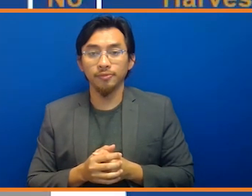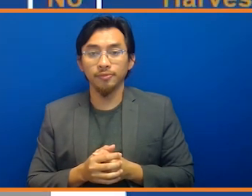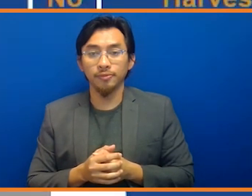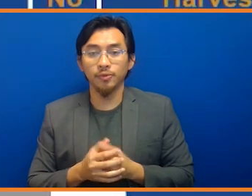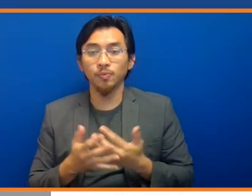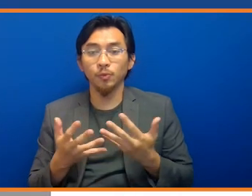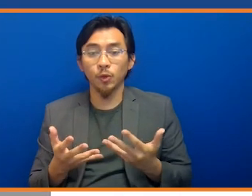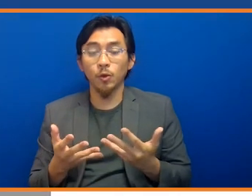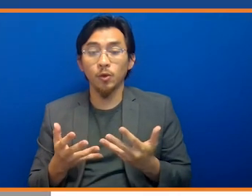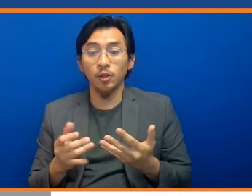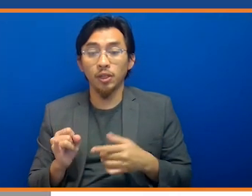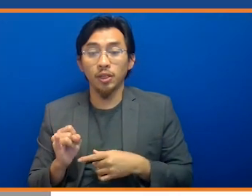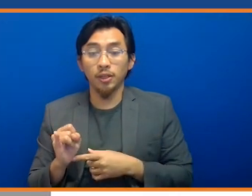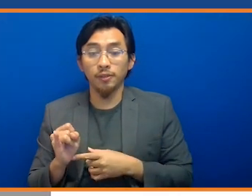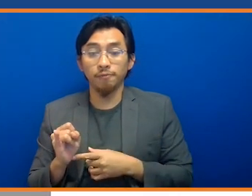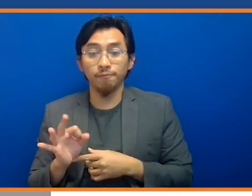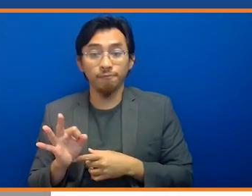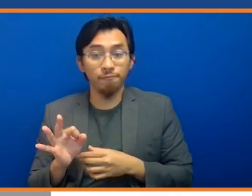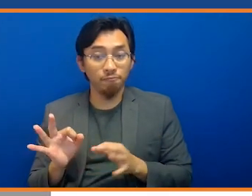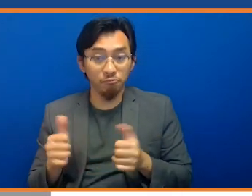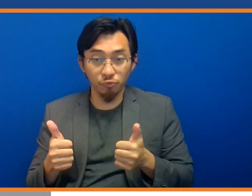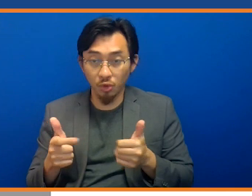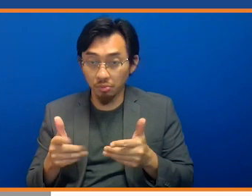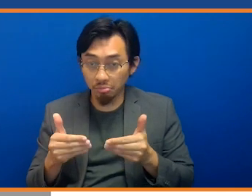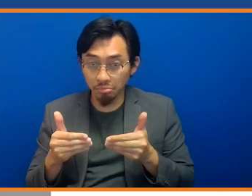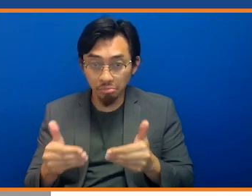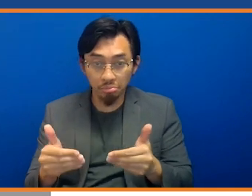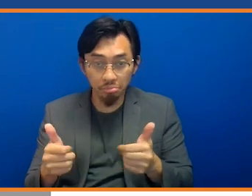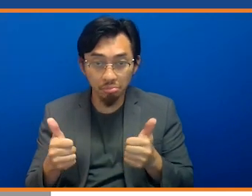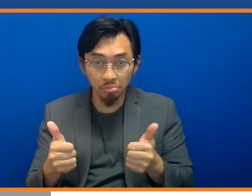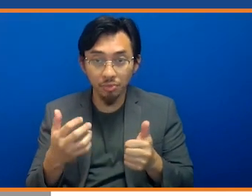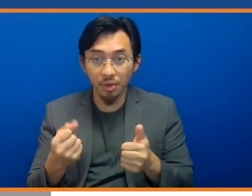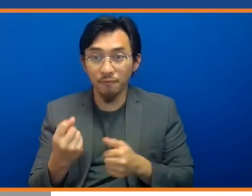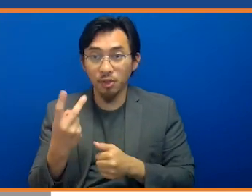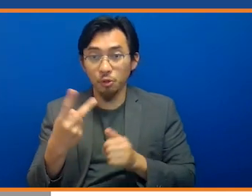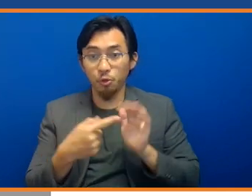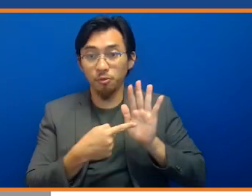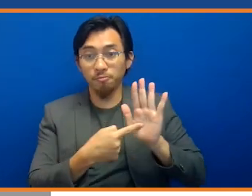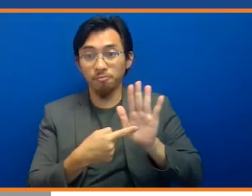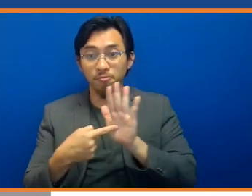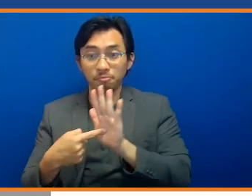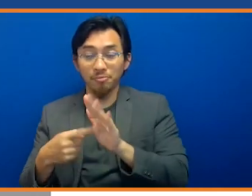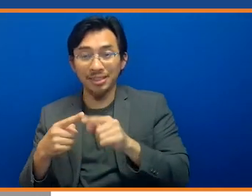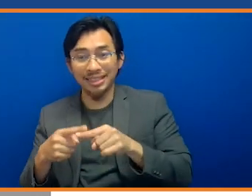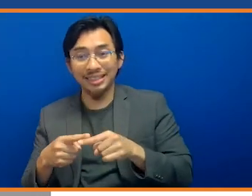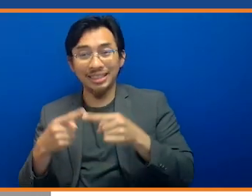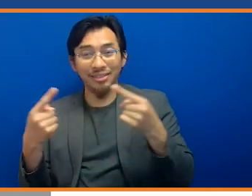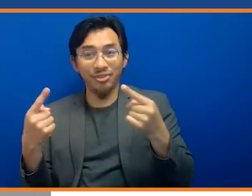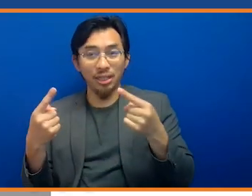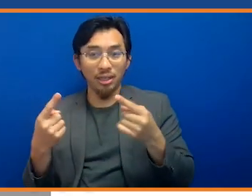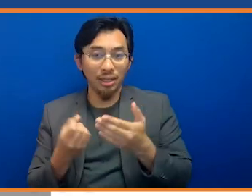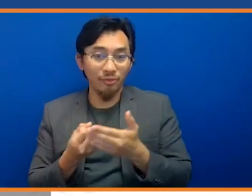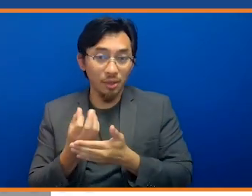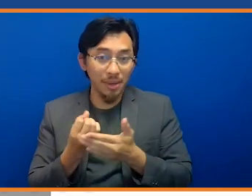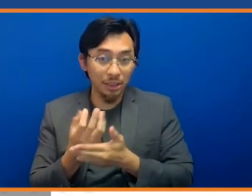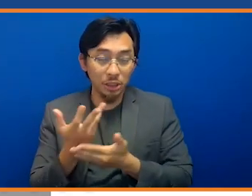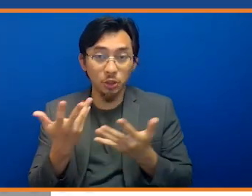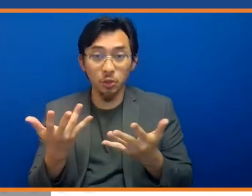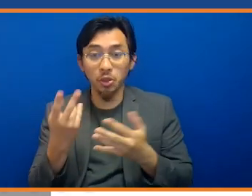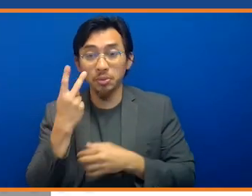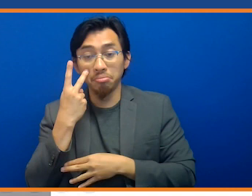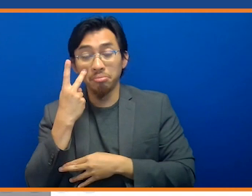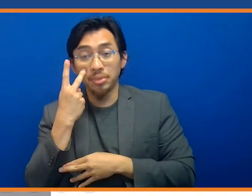Yeah, so if we go ahead, that okay, these two figures have a different kind of information. So if we see on